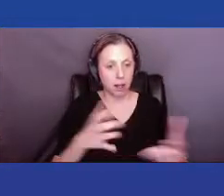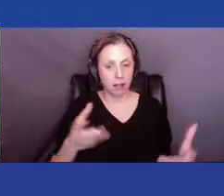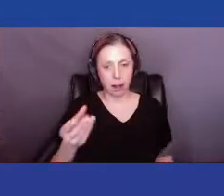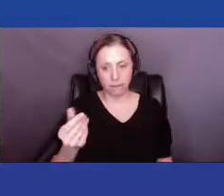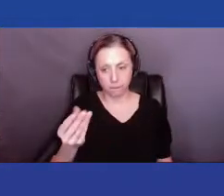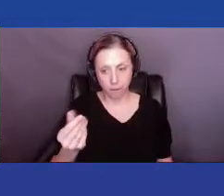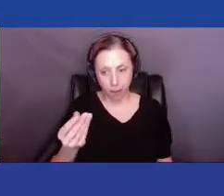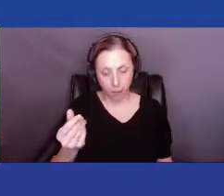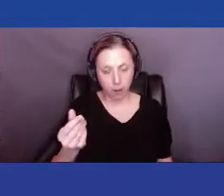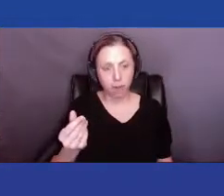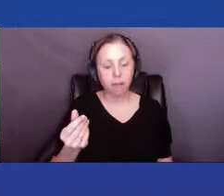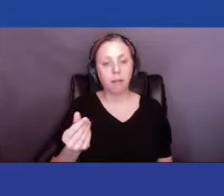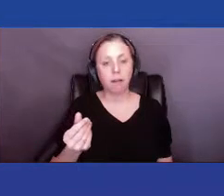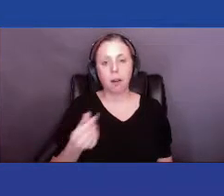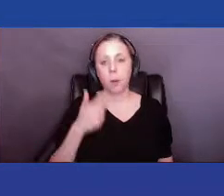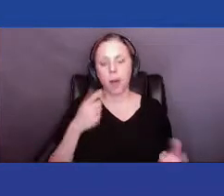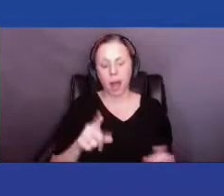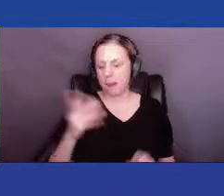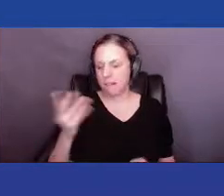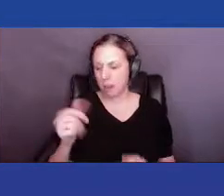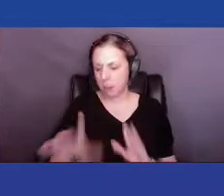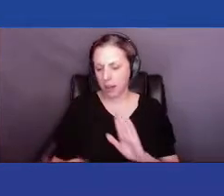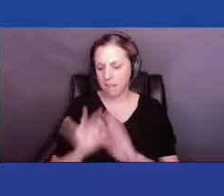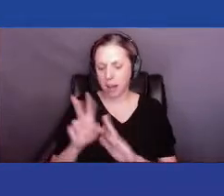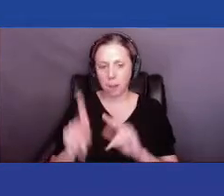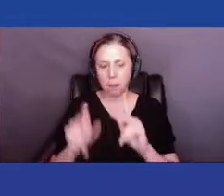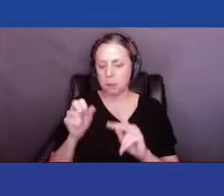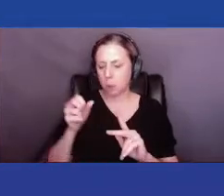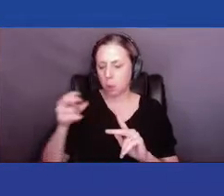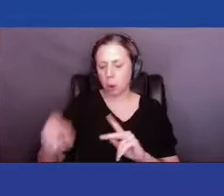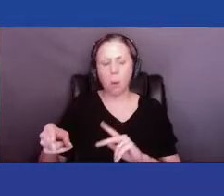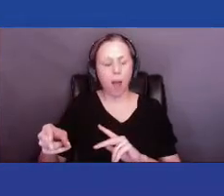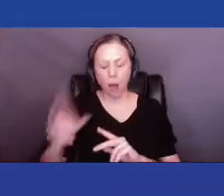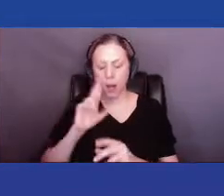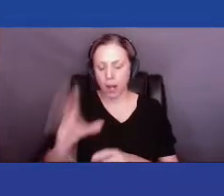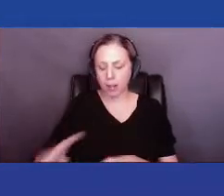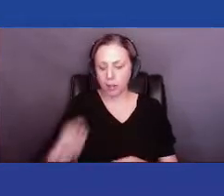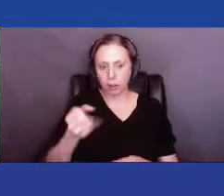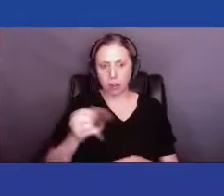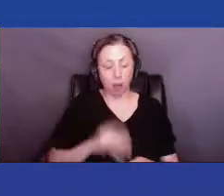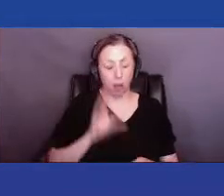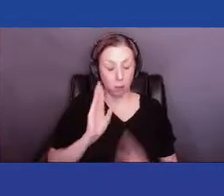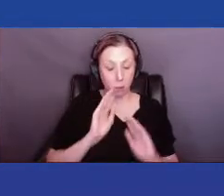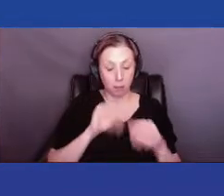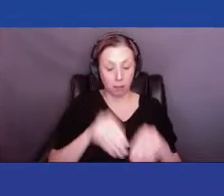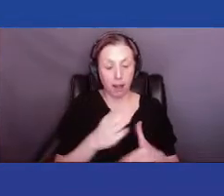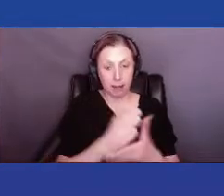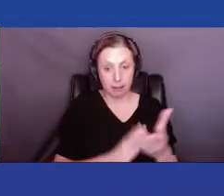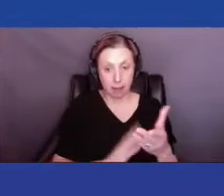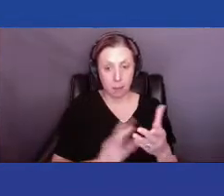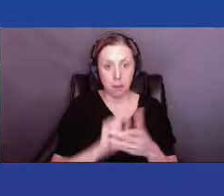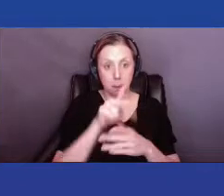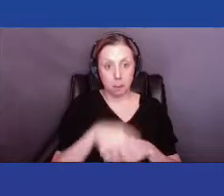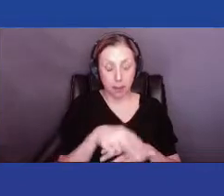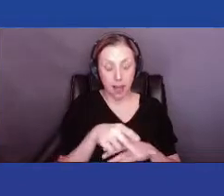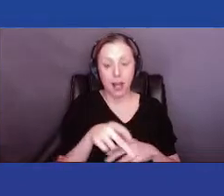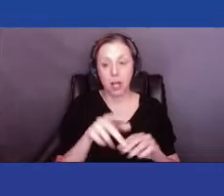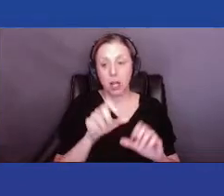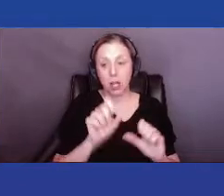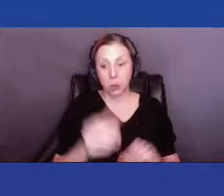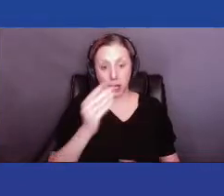fabric, again, thrown away materials people don't want, and planting some of these often edible